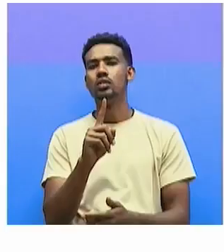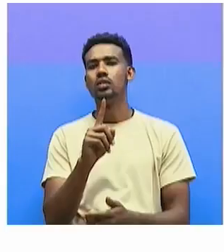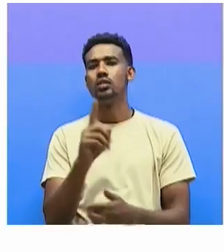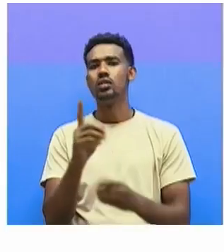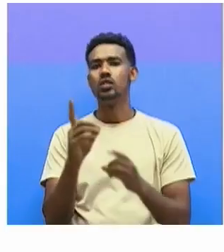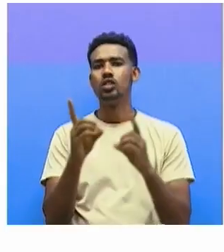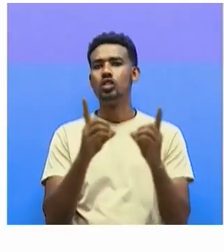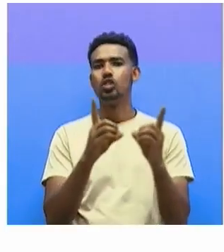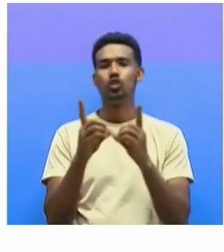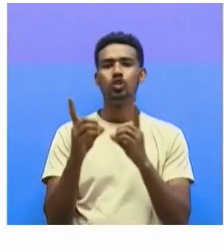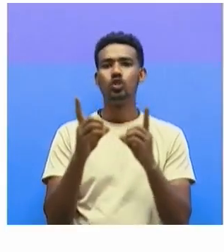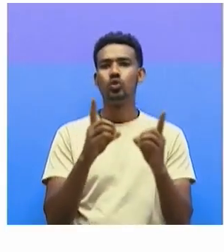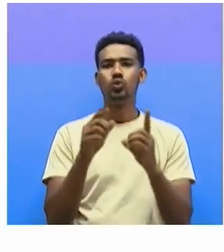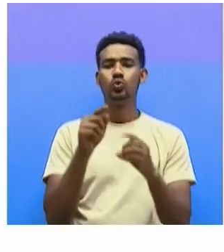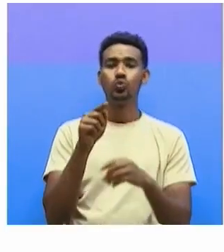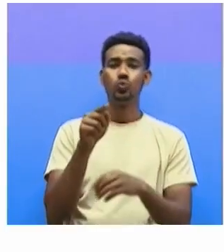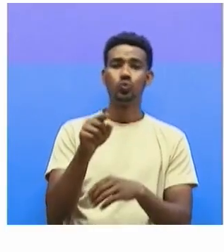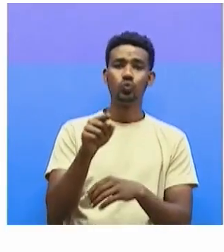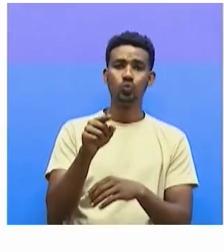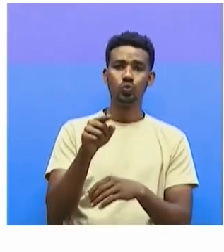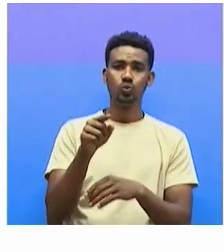do you